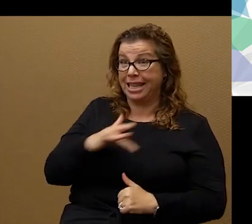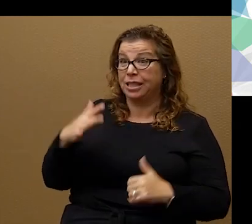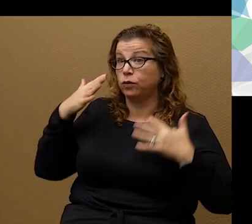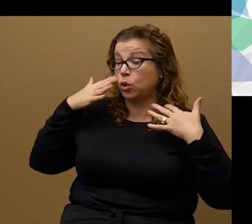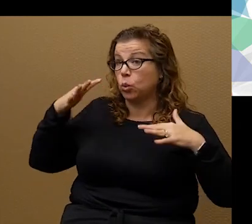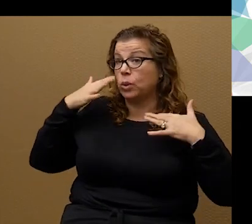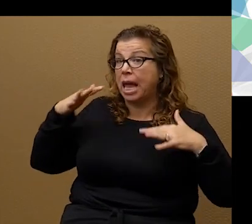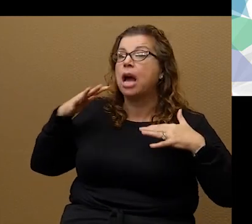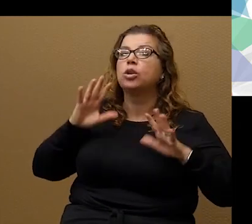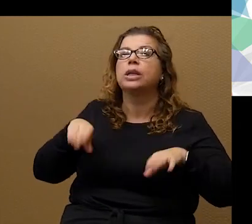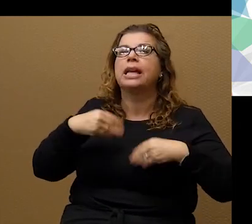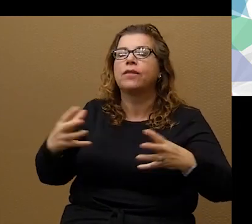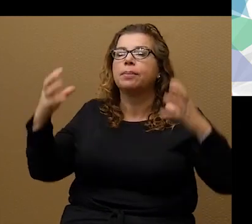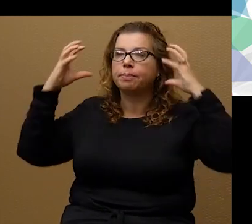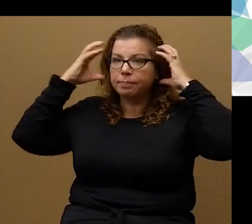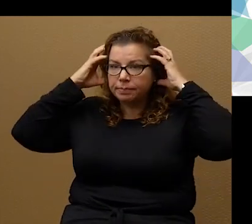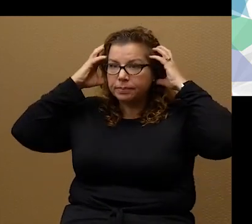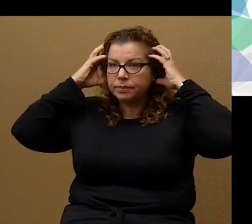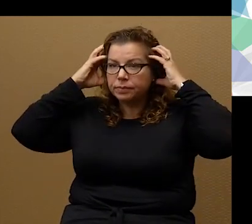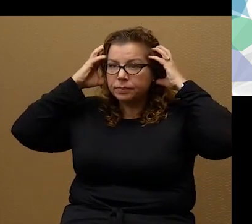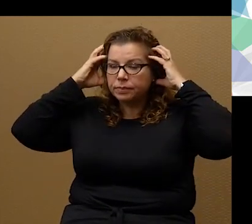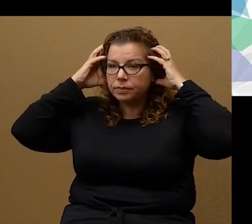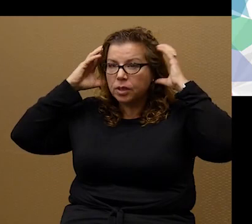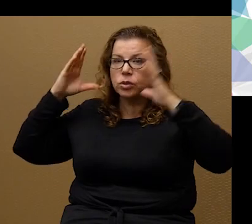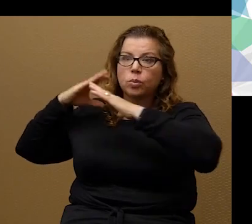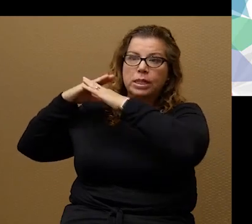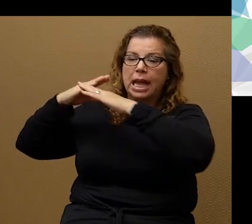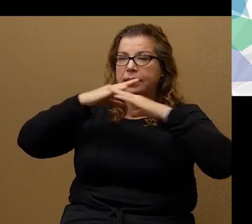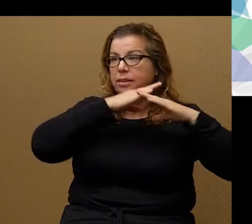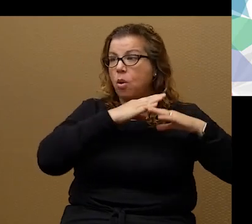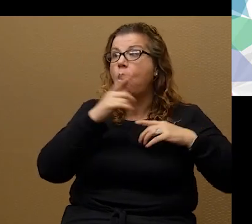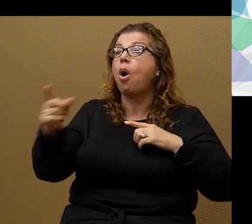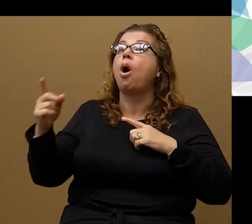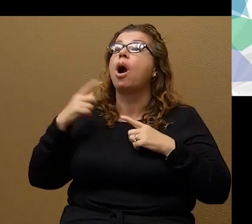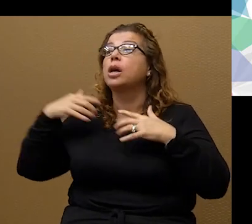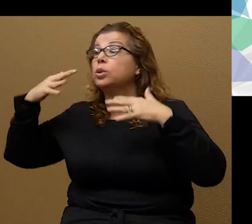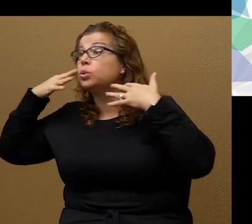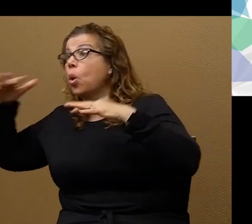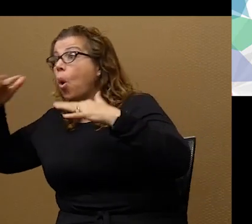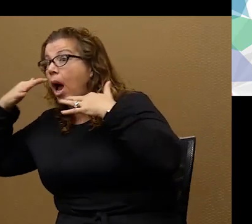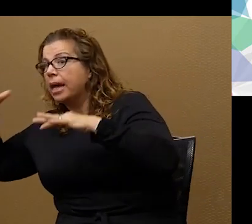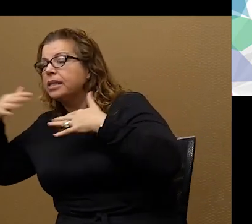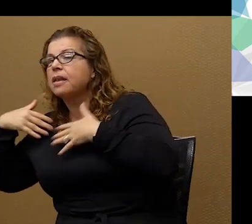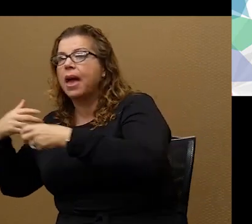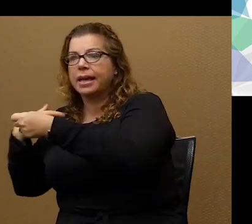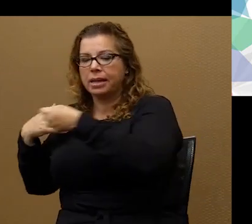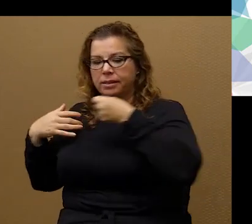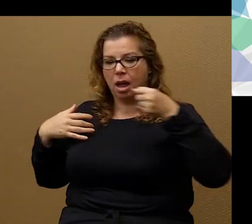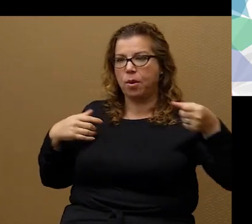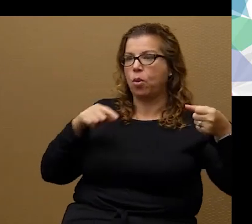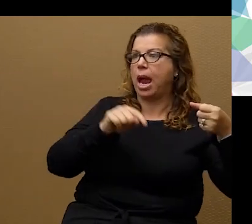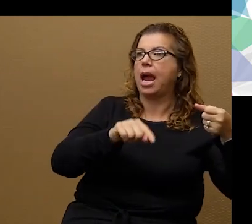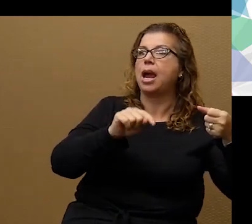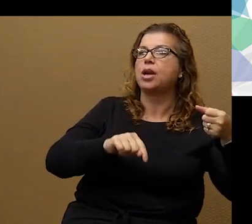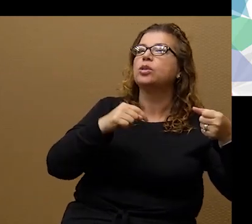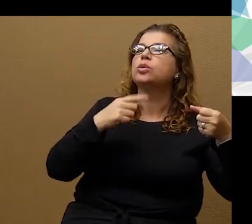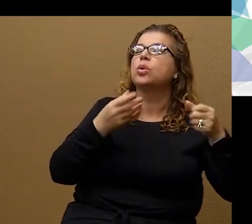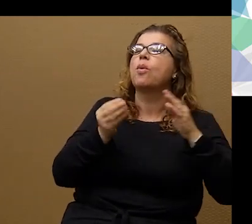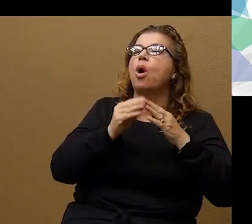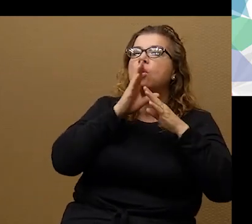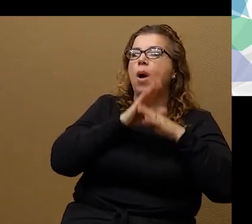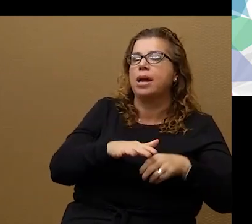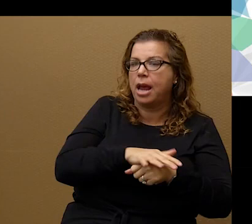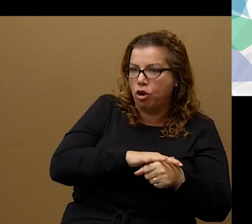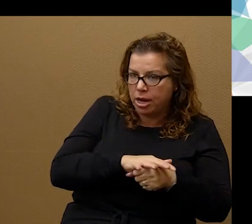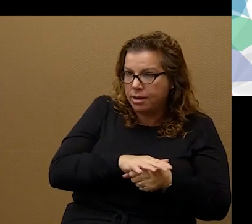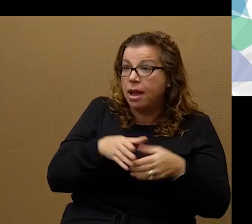them headphones. You can move them away from the noisy environment to someplace quiet. You can allow